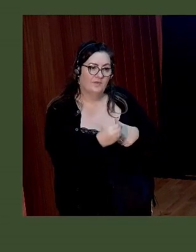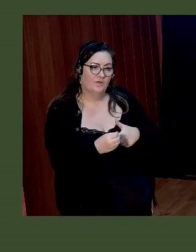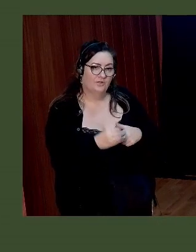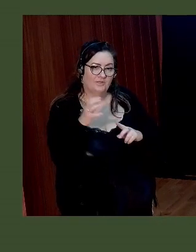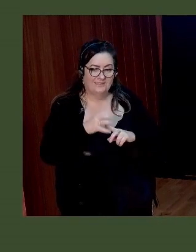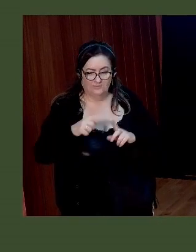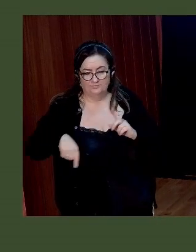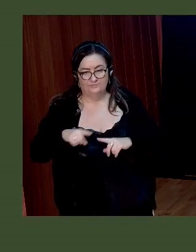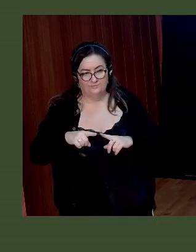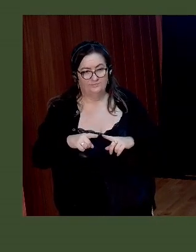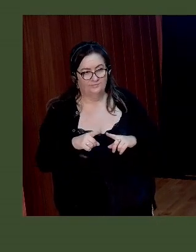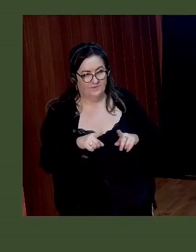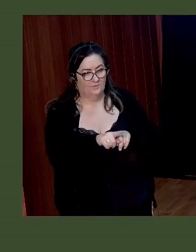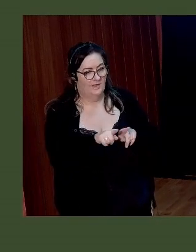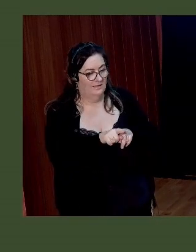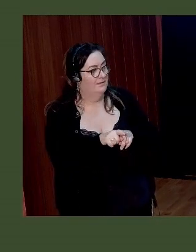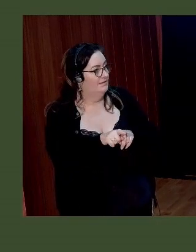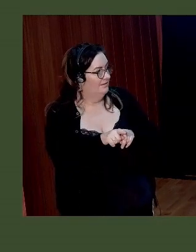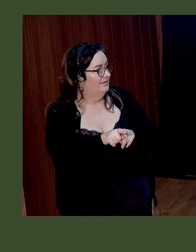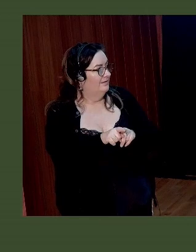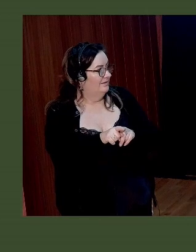Other institutions of the state were also functioning.